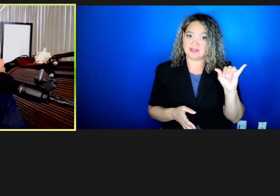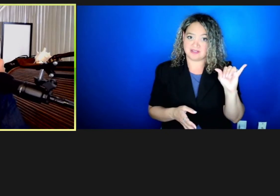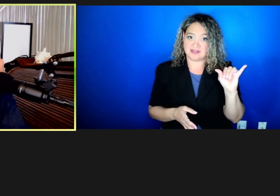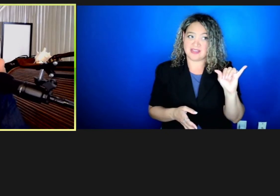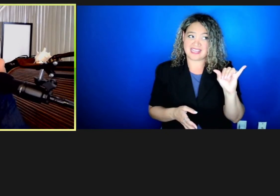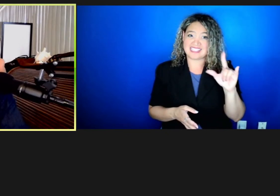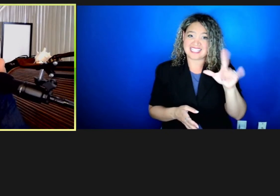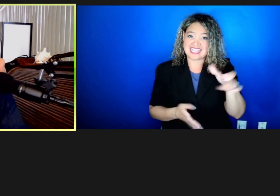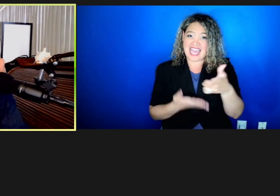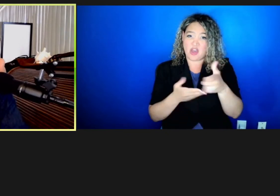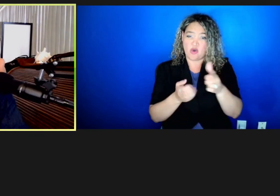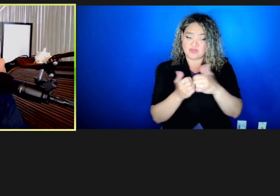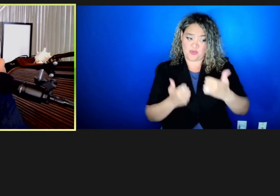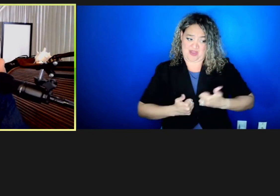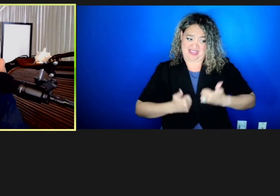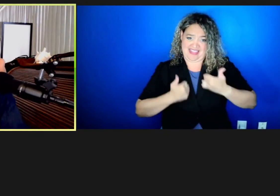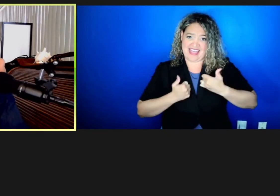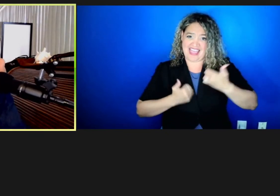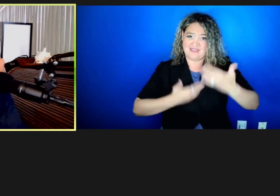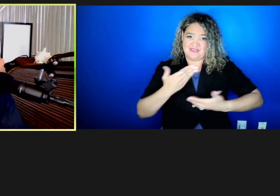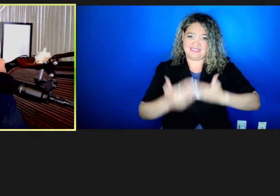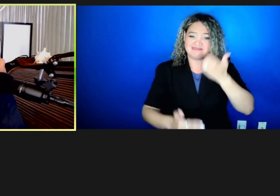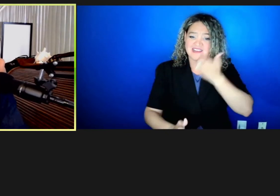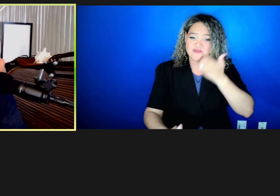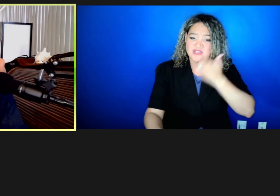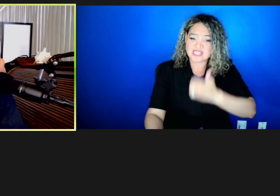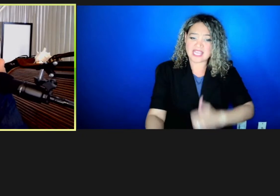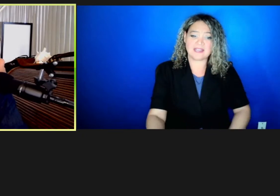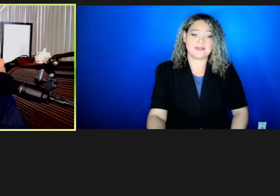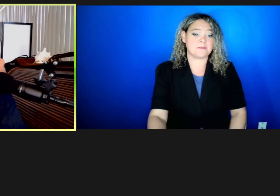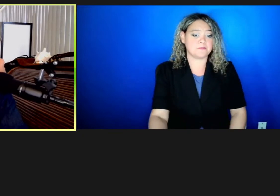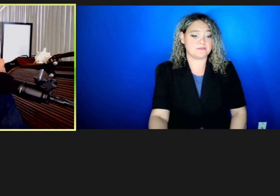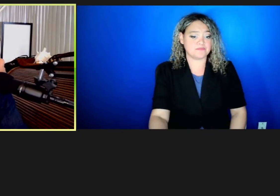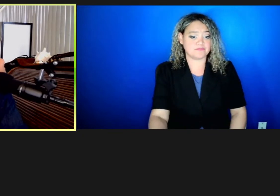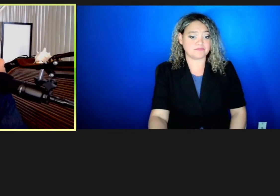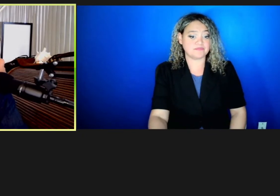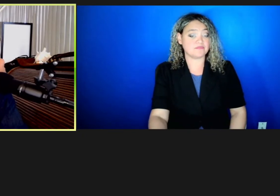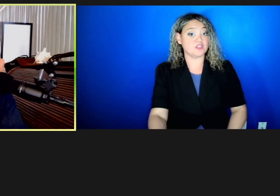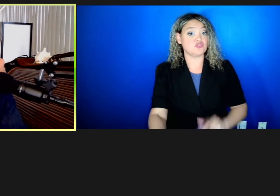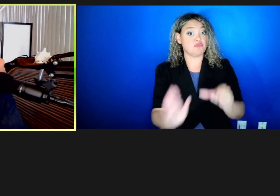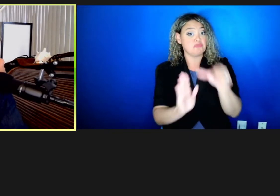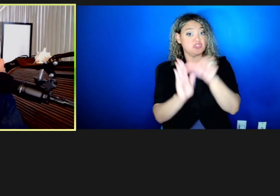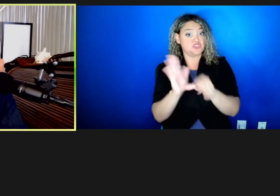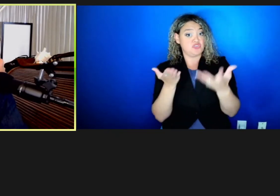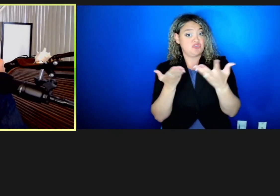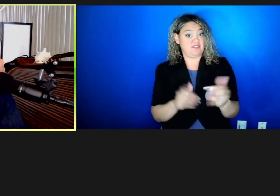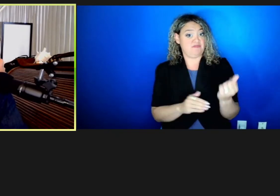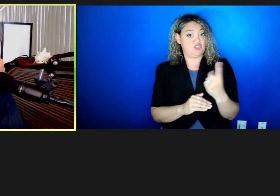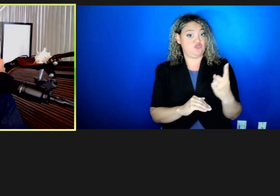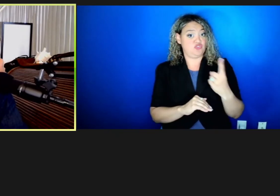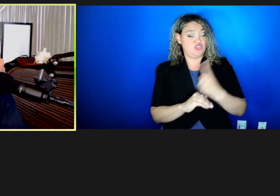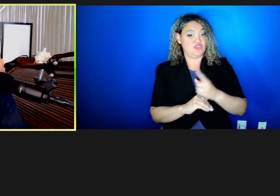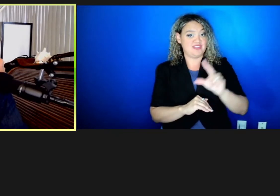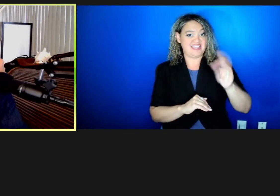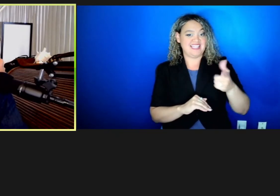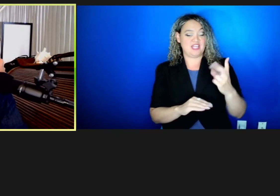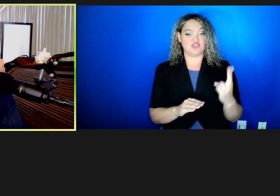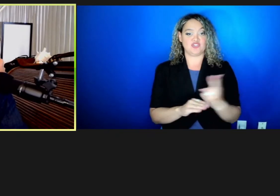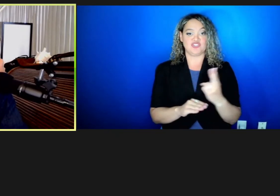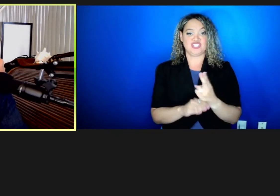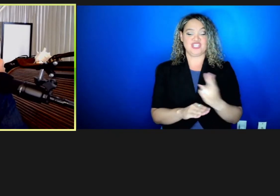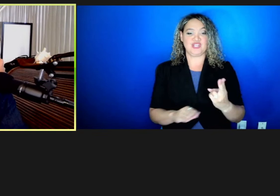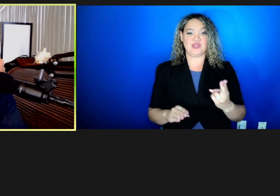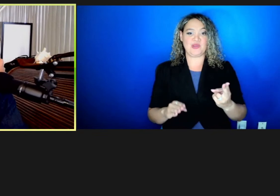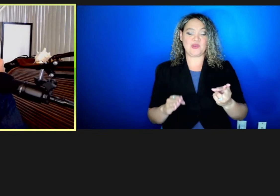functional life tasks. A few days after her surgery, I remember her wearing a fashionable